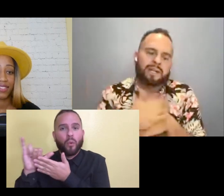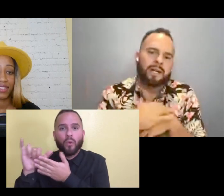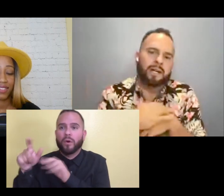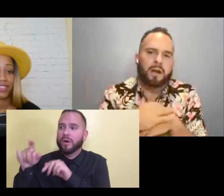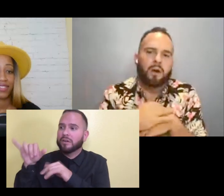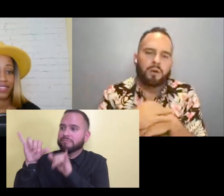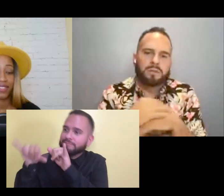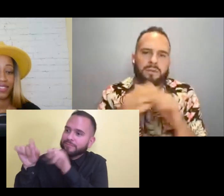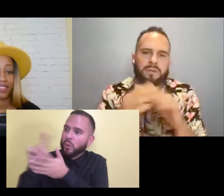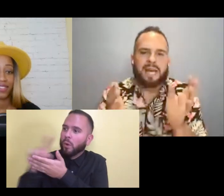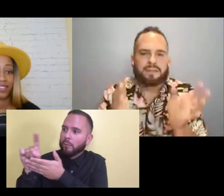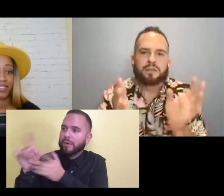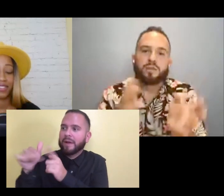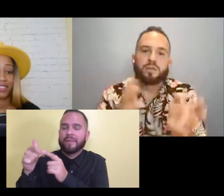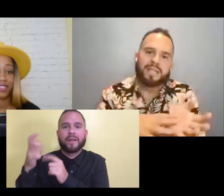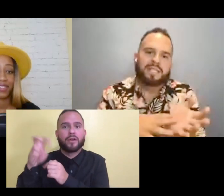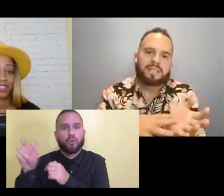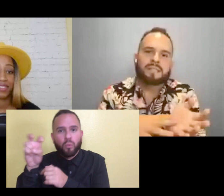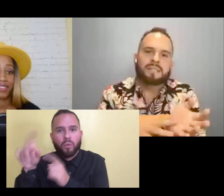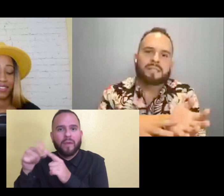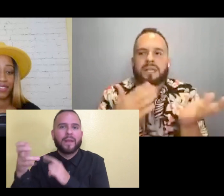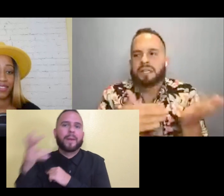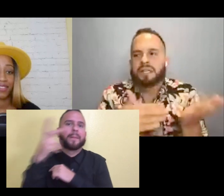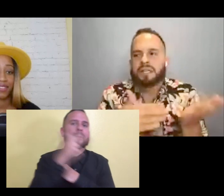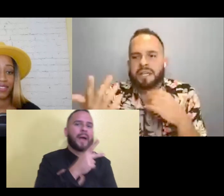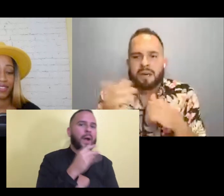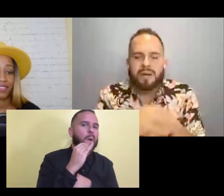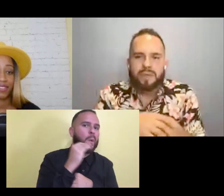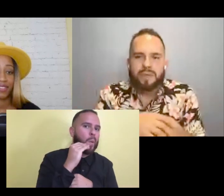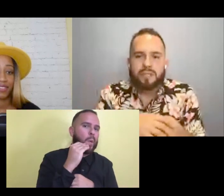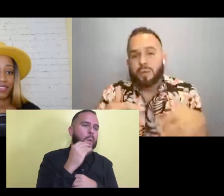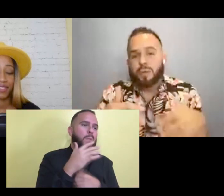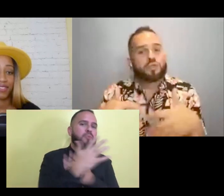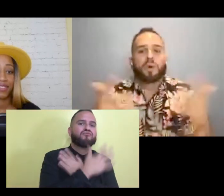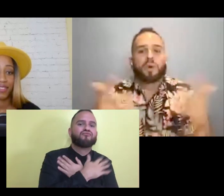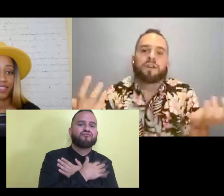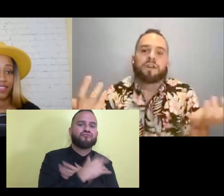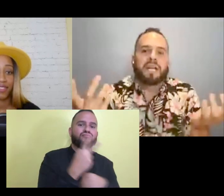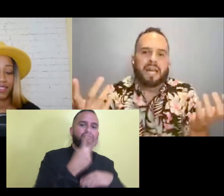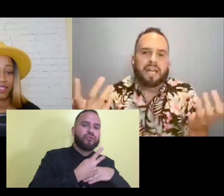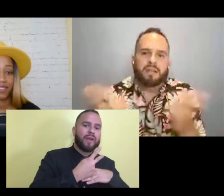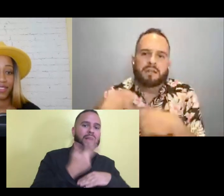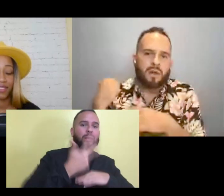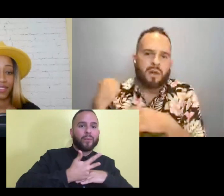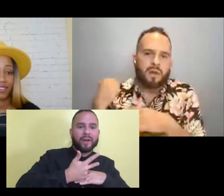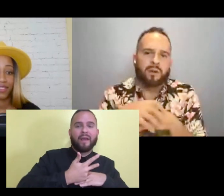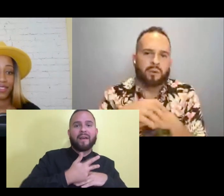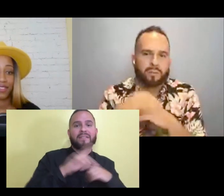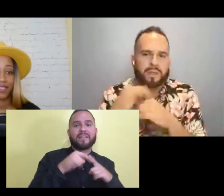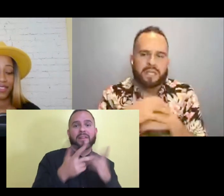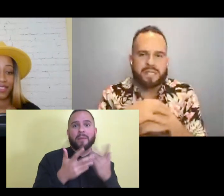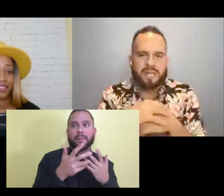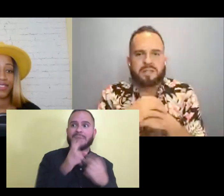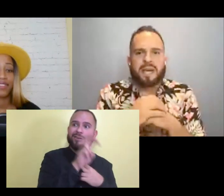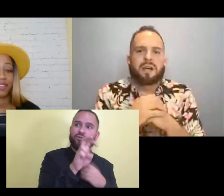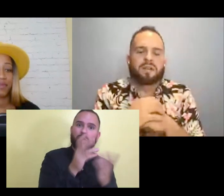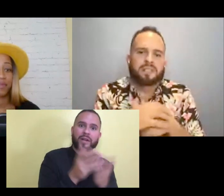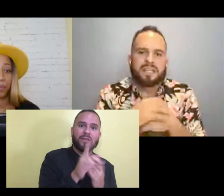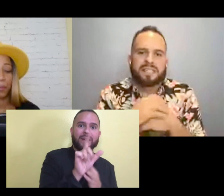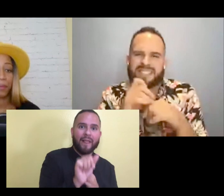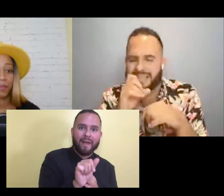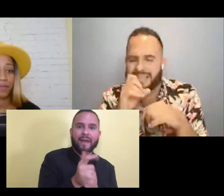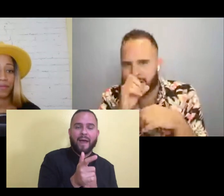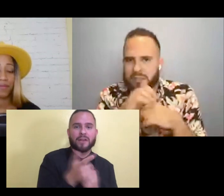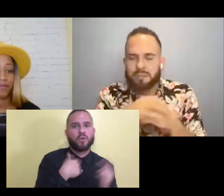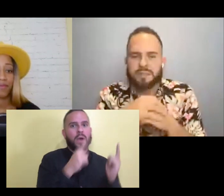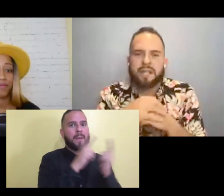tour, and then come back home to relax for 2, 3 days. And then I might be doing a tour here in LA. So I meet my group in downtown or